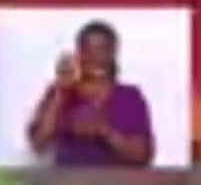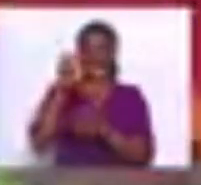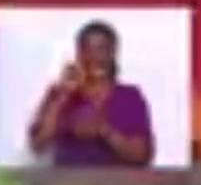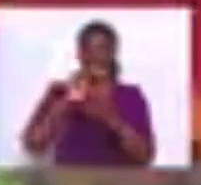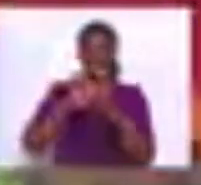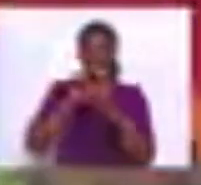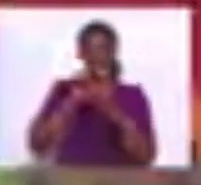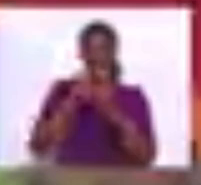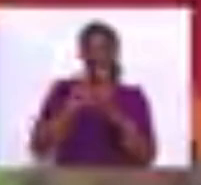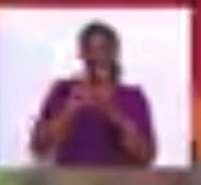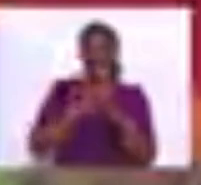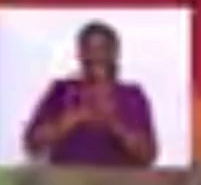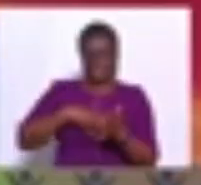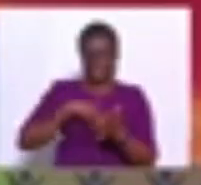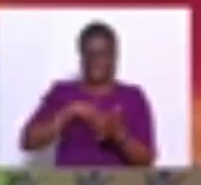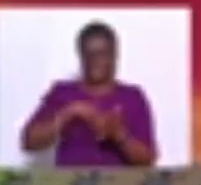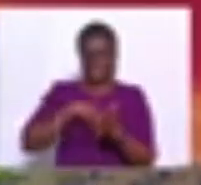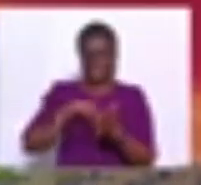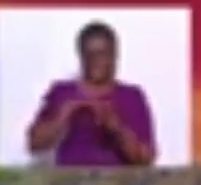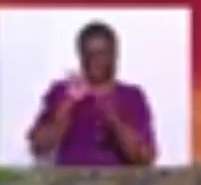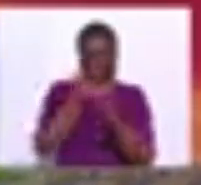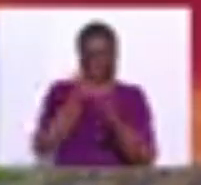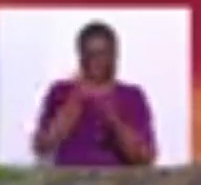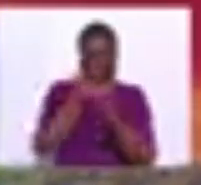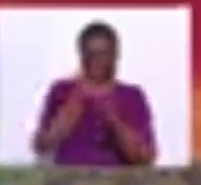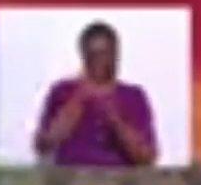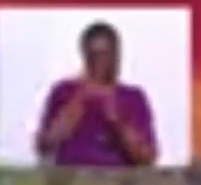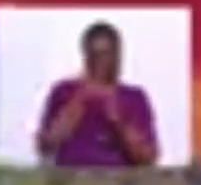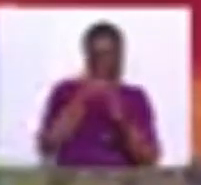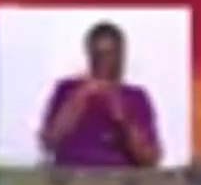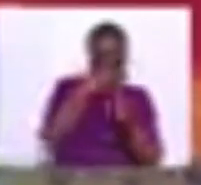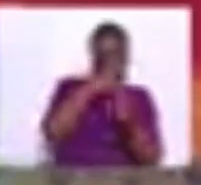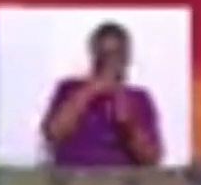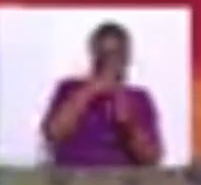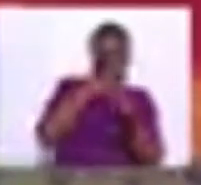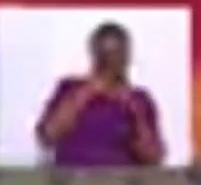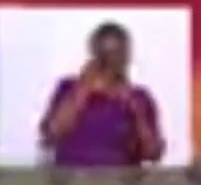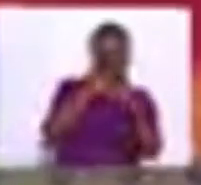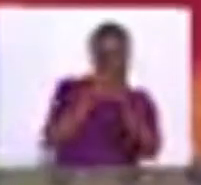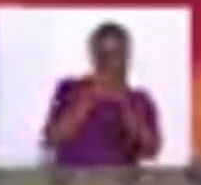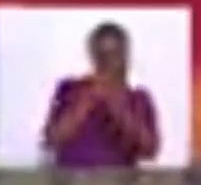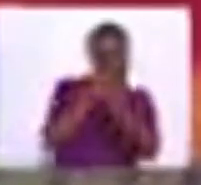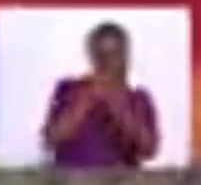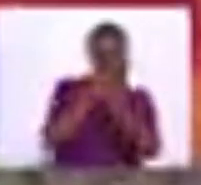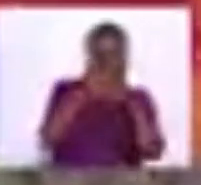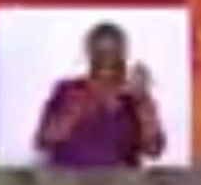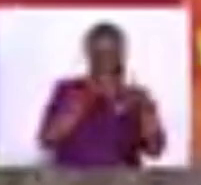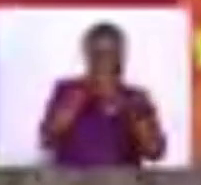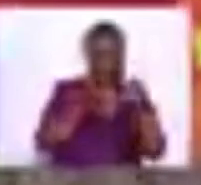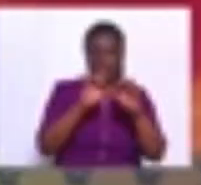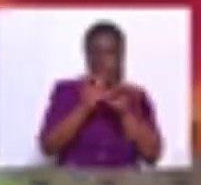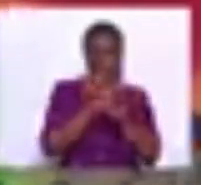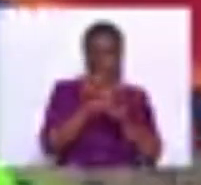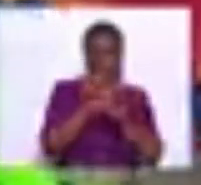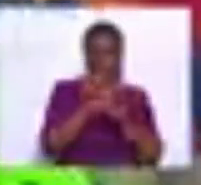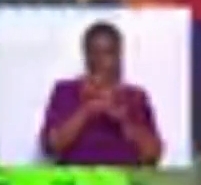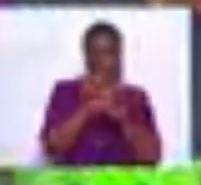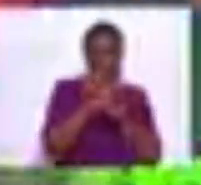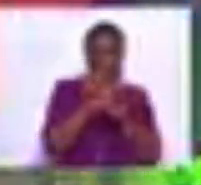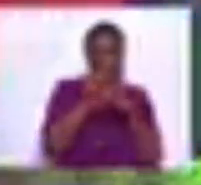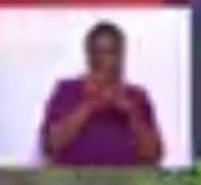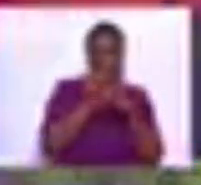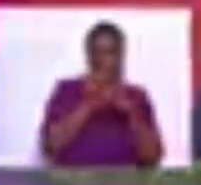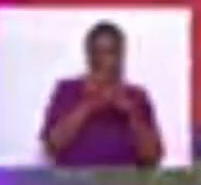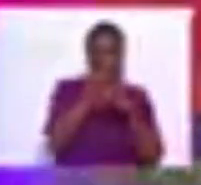bit disgusting, but we'll take it from another animal, from a different species. There's no animal in the